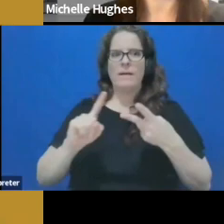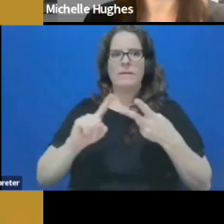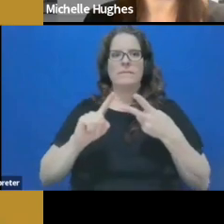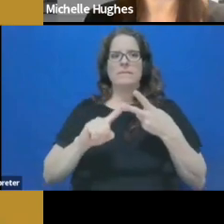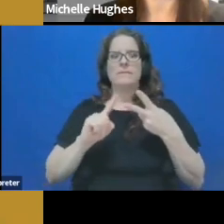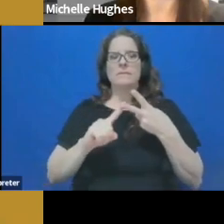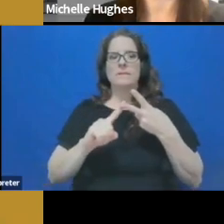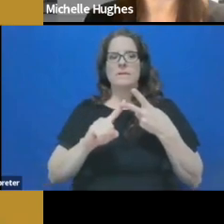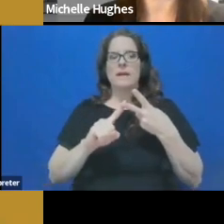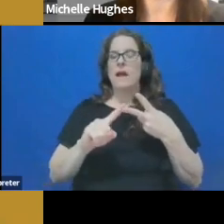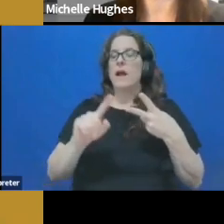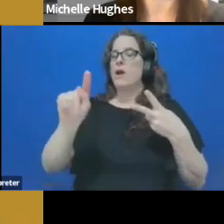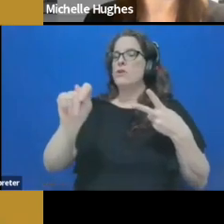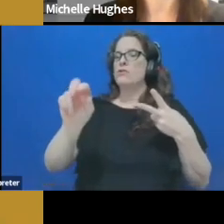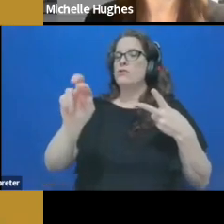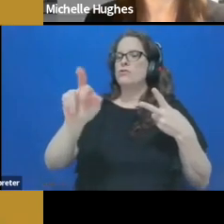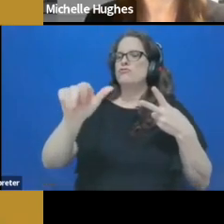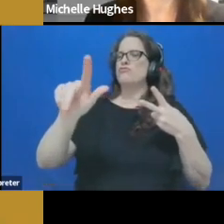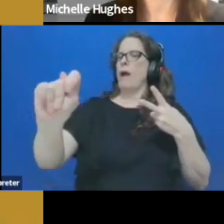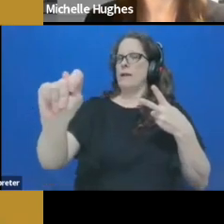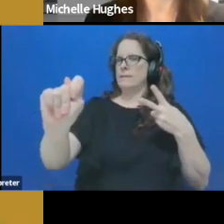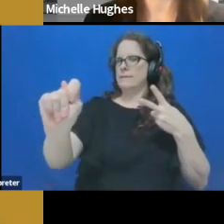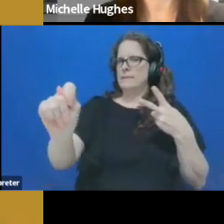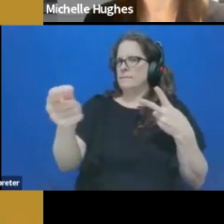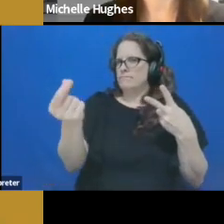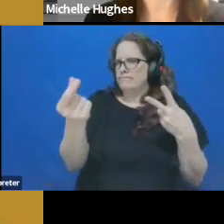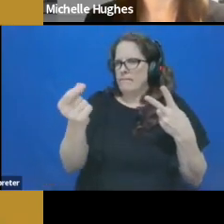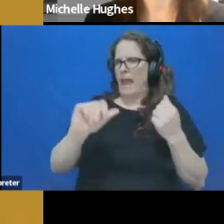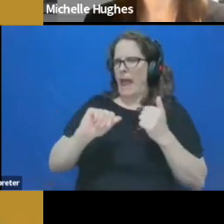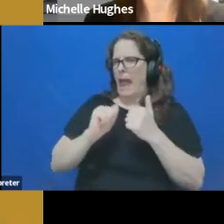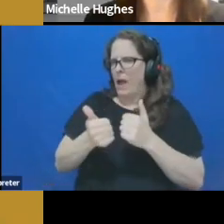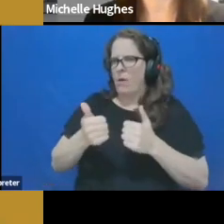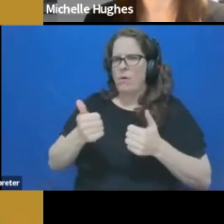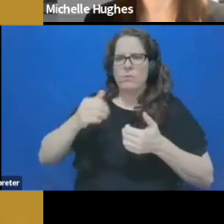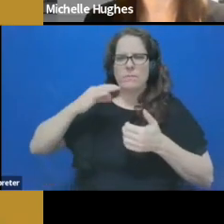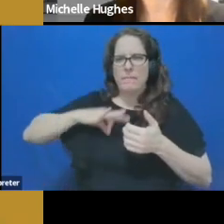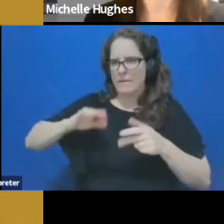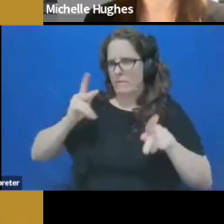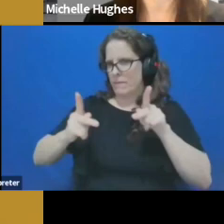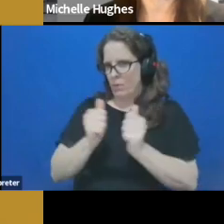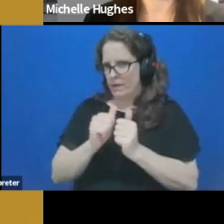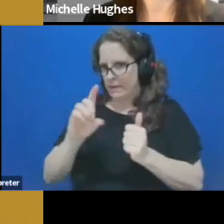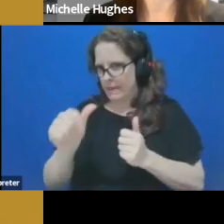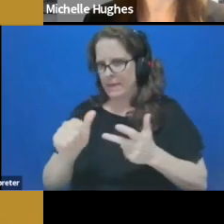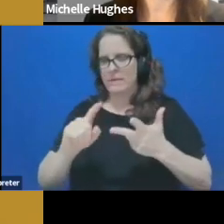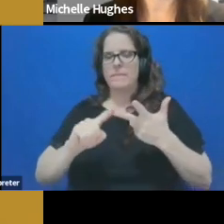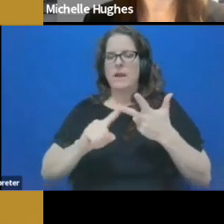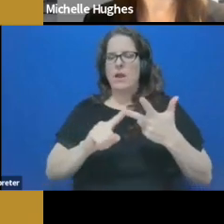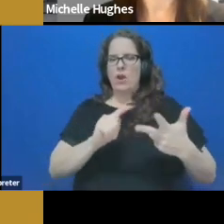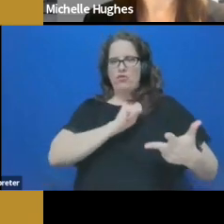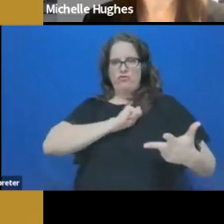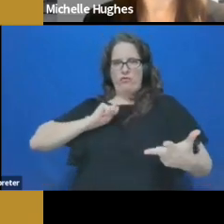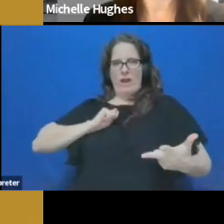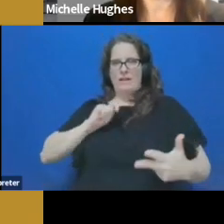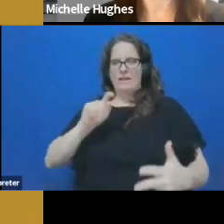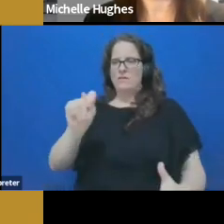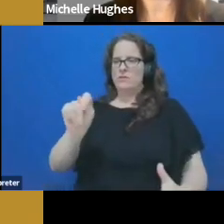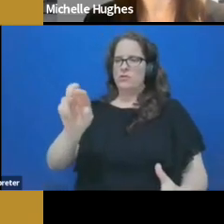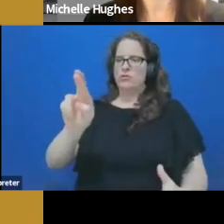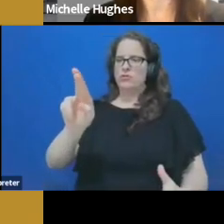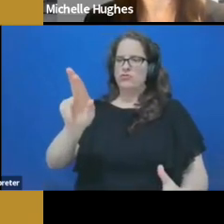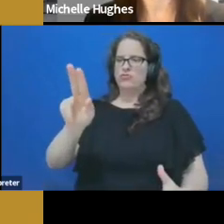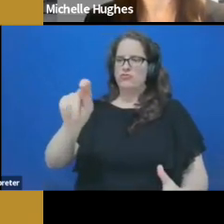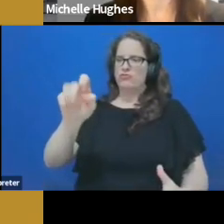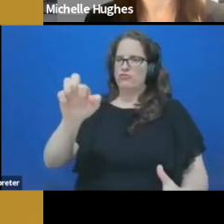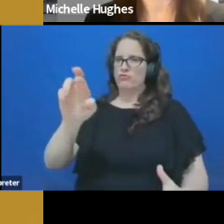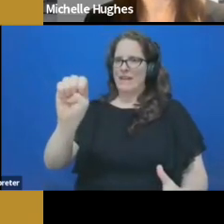trusts, can benefit a loved one with a disability, and the role and responsibilities of a trustee. And we'll also have time